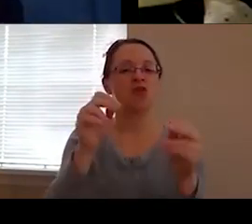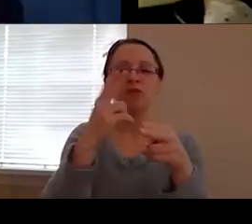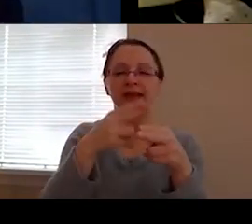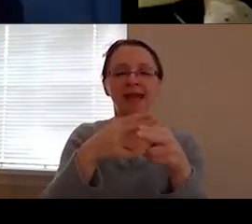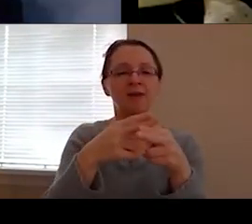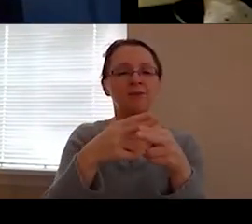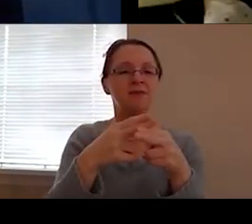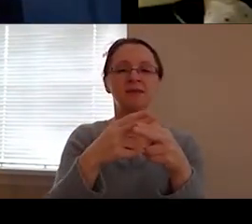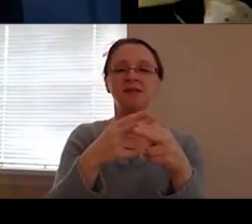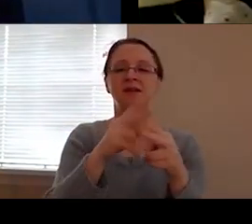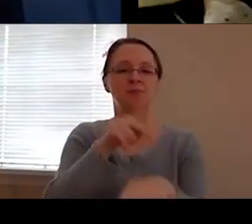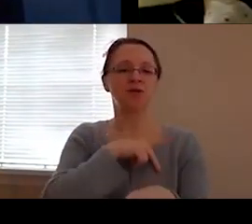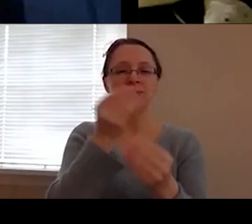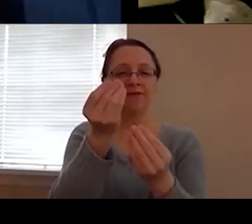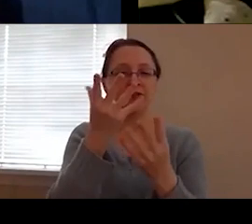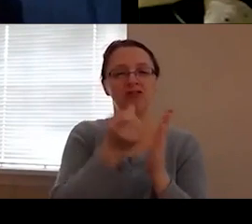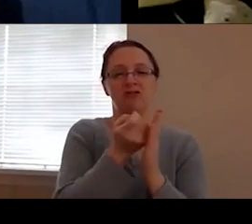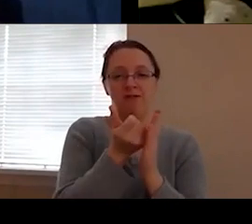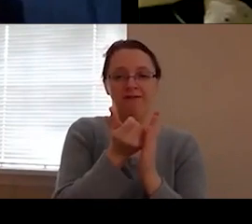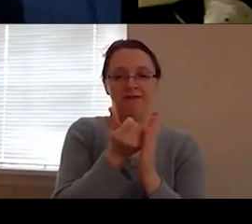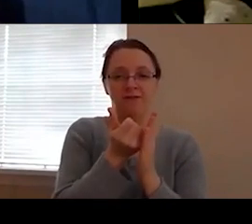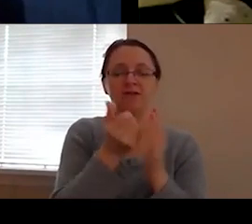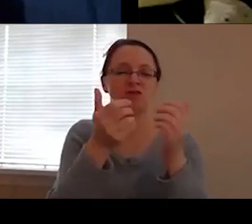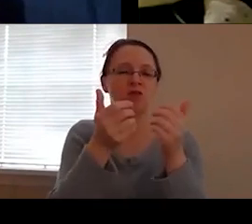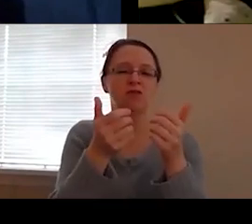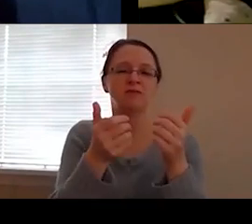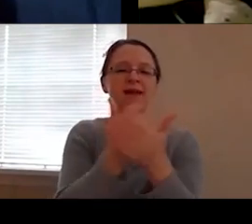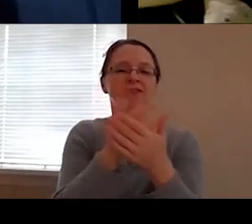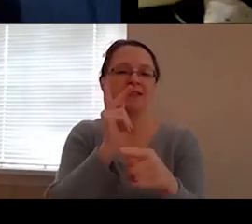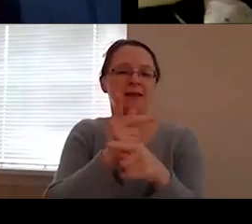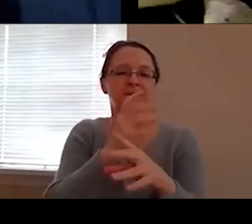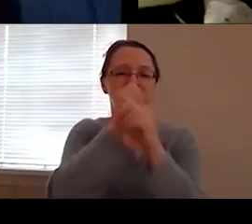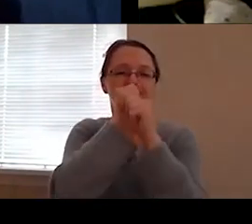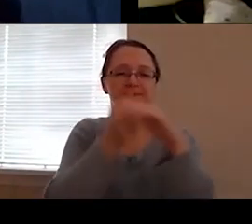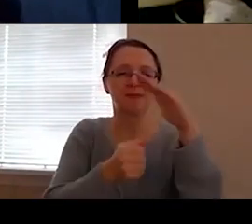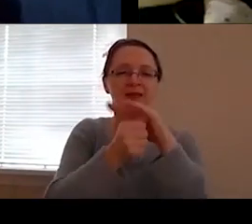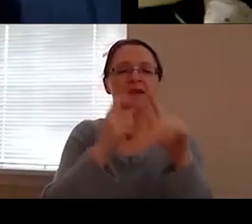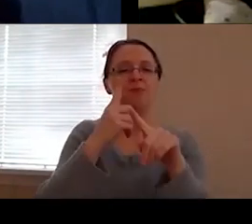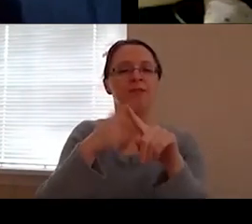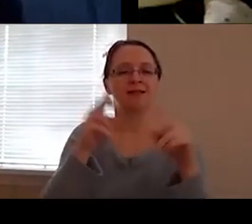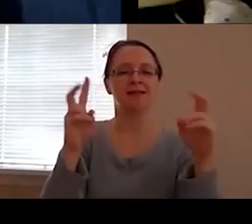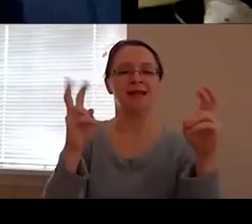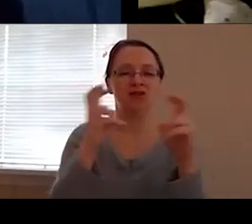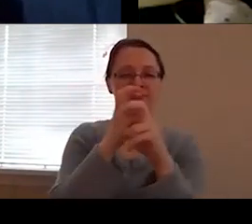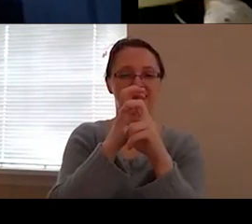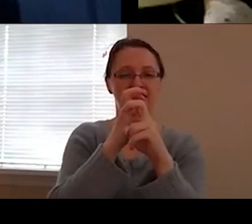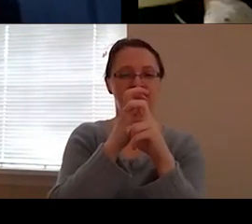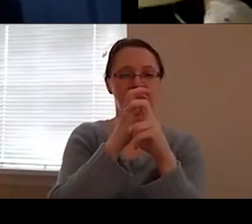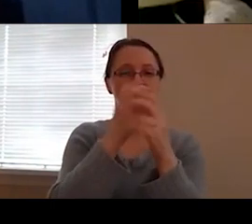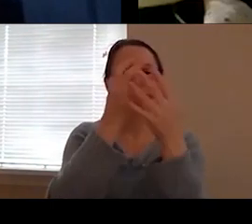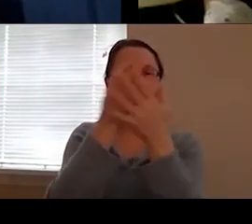we separate any identifiers from the data, and everything is encrypted both at rest and in